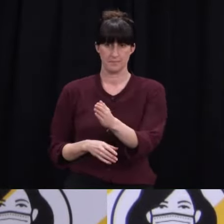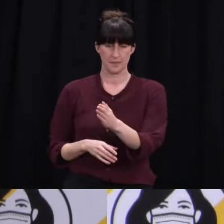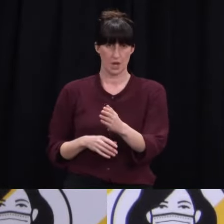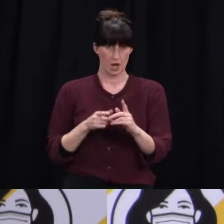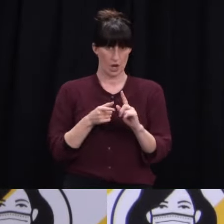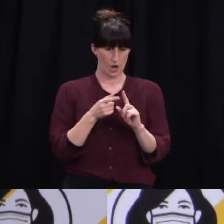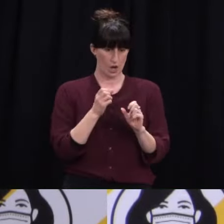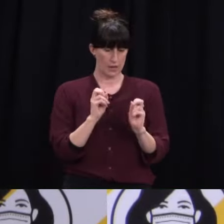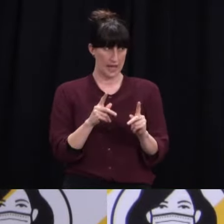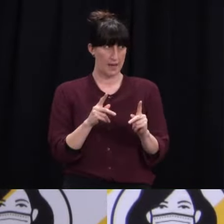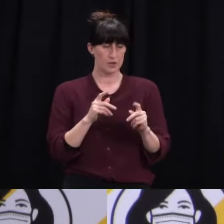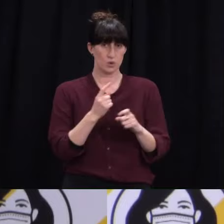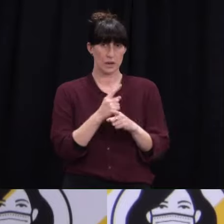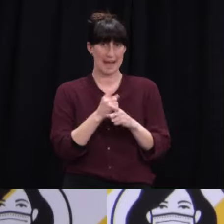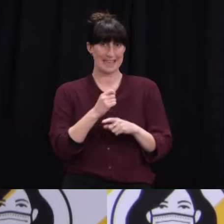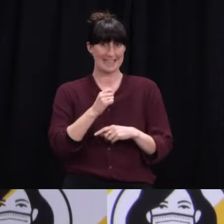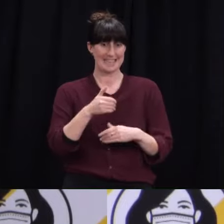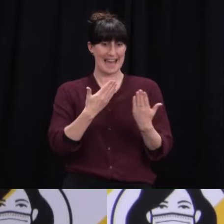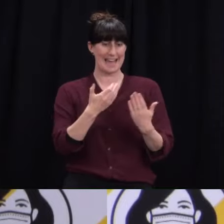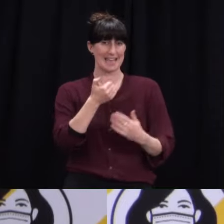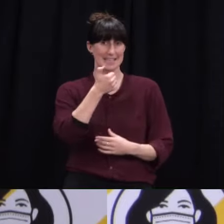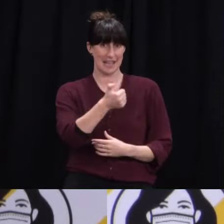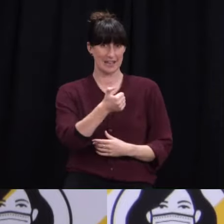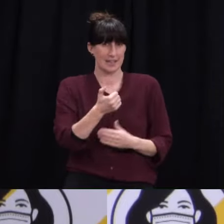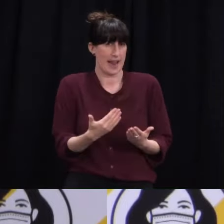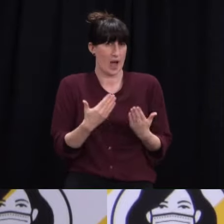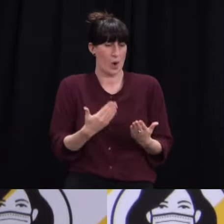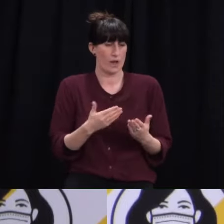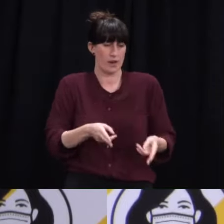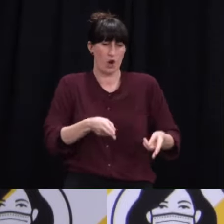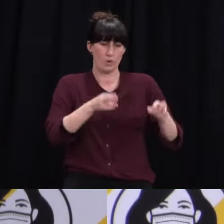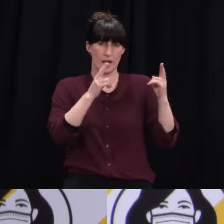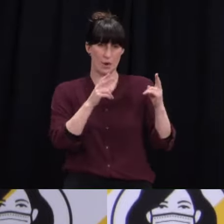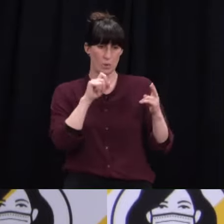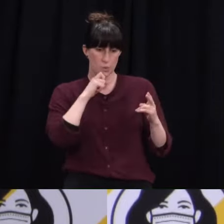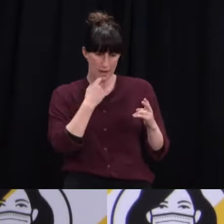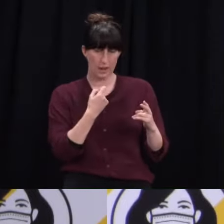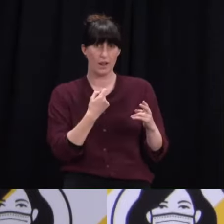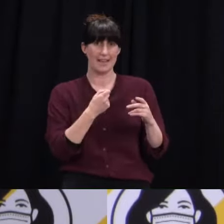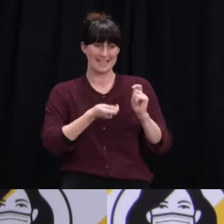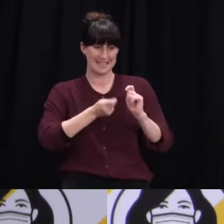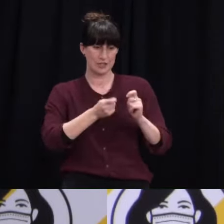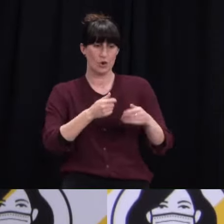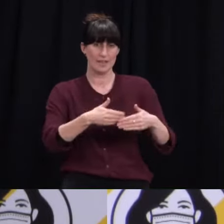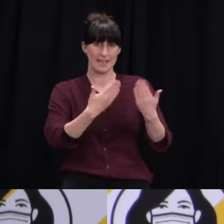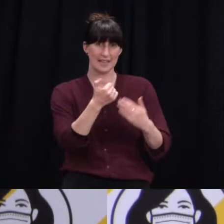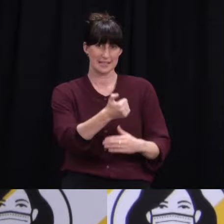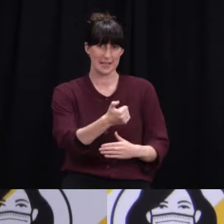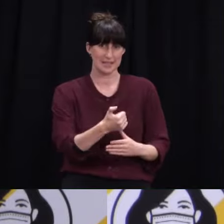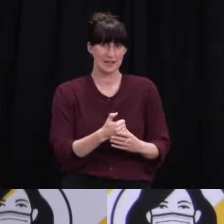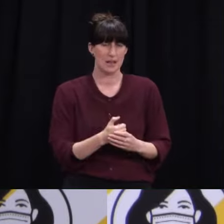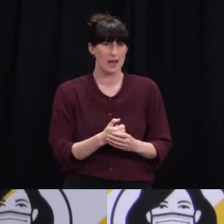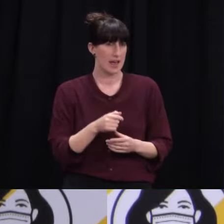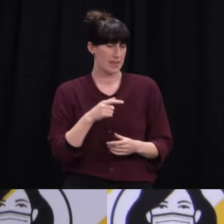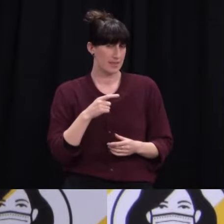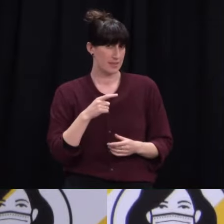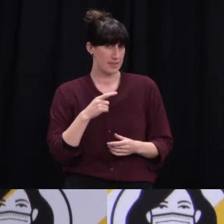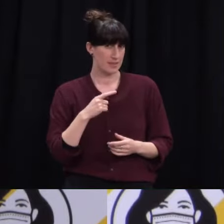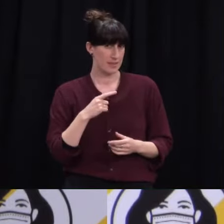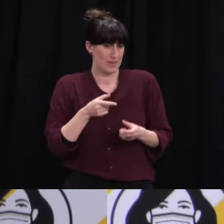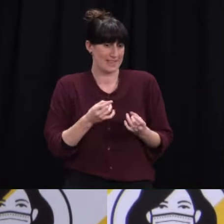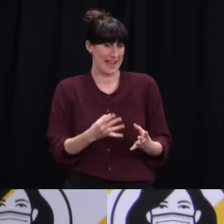testing, has that been triggered by the fact that this particular family has been able to use the exercise area during the period